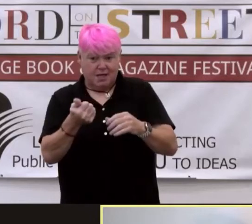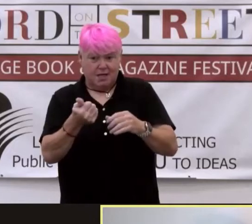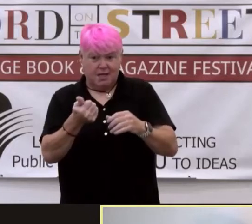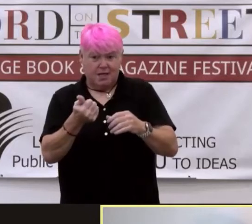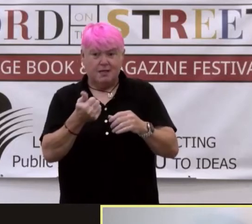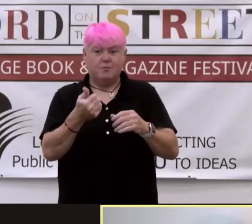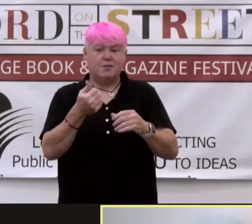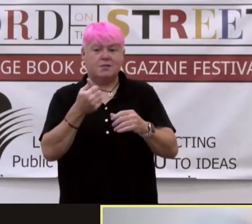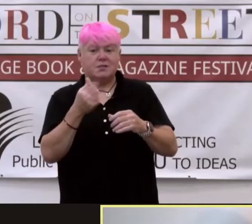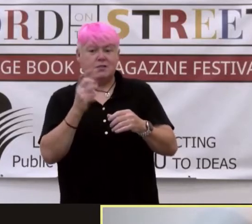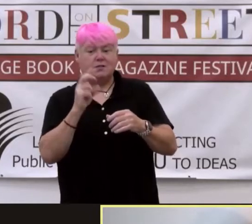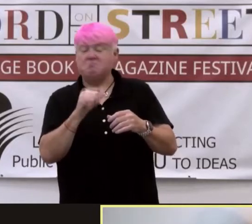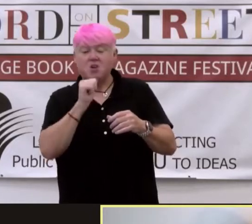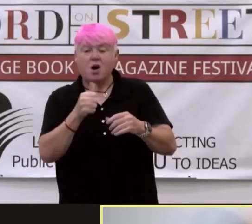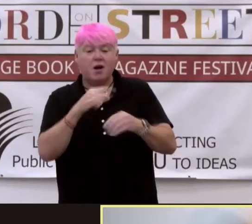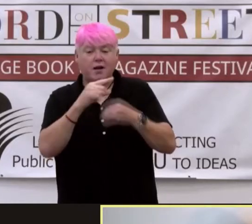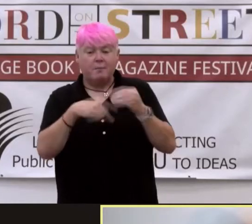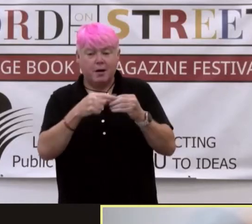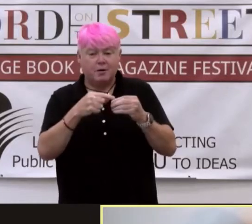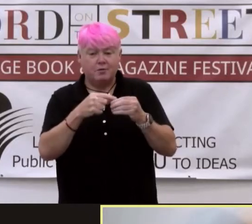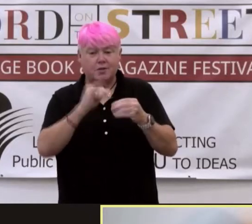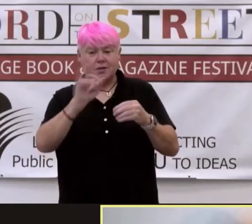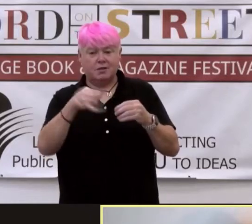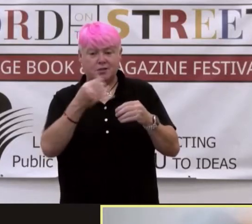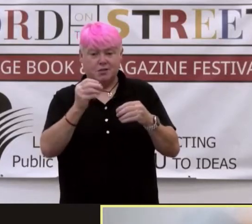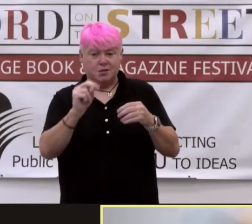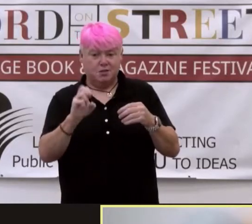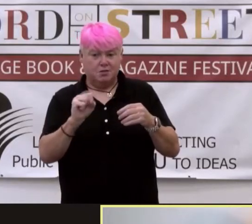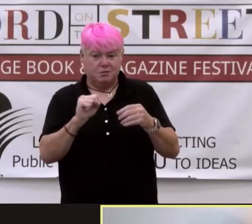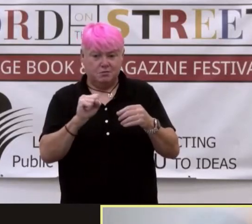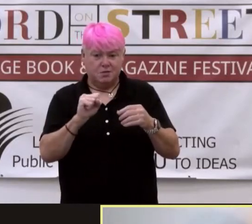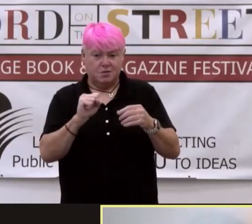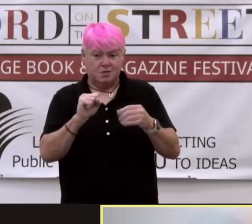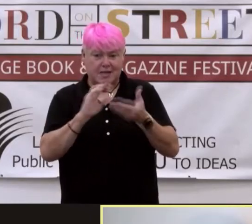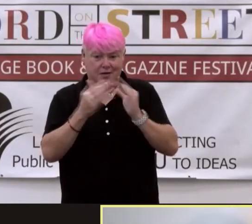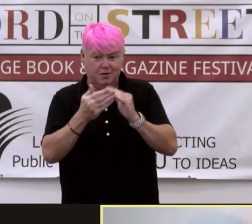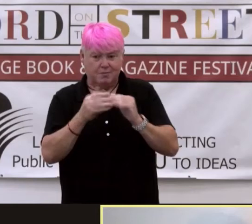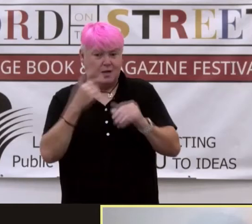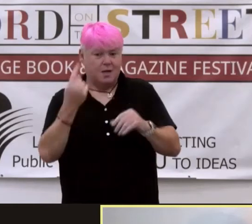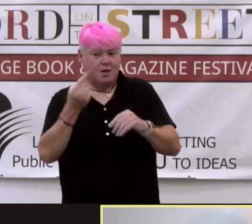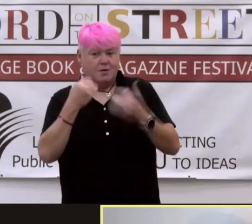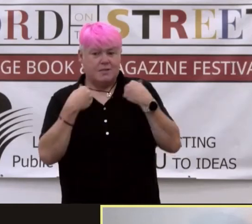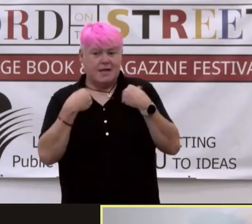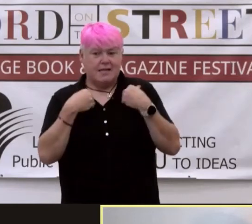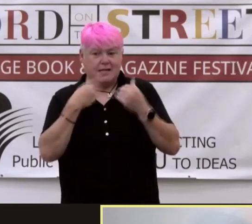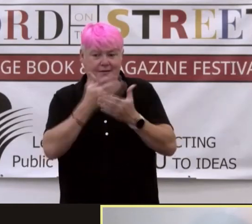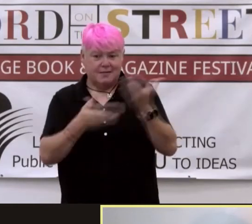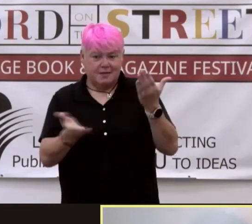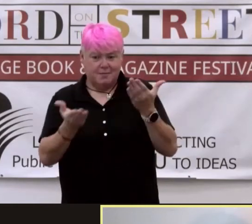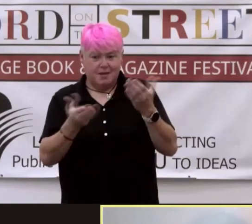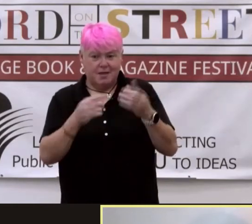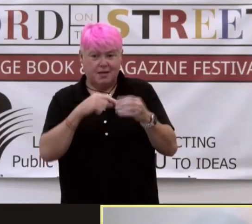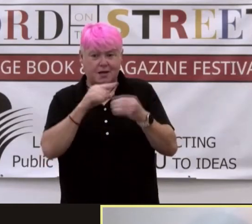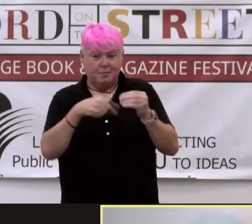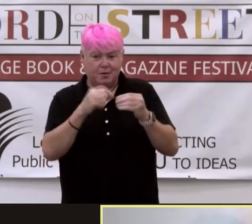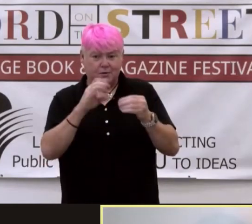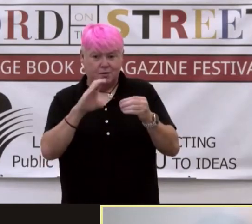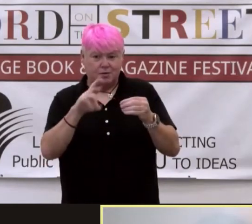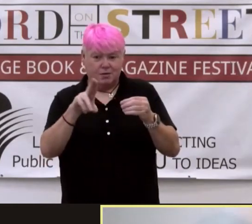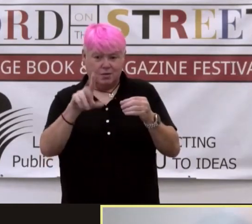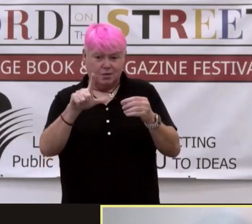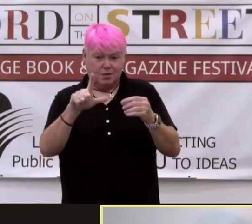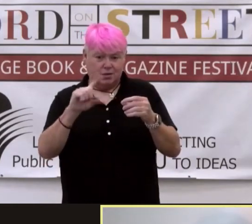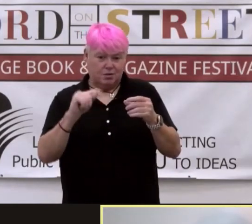Jonestown. I would read for pleasure and I would watch other things for pleasure, but I always had to have something about cults